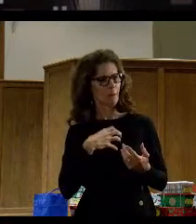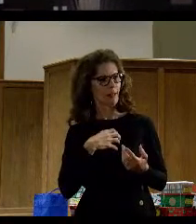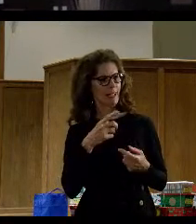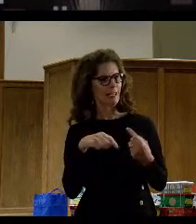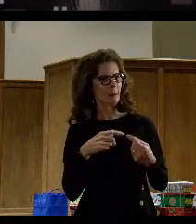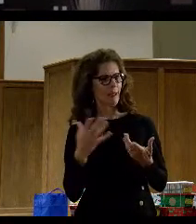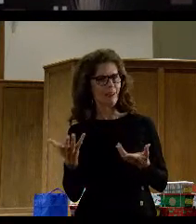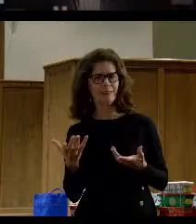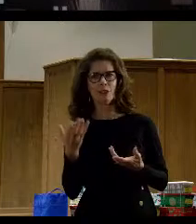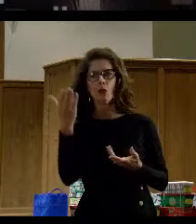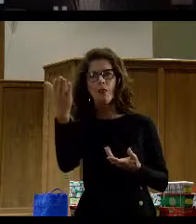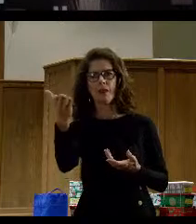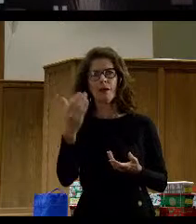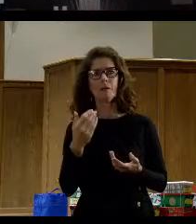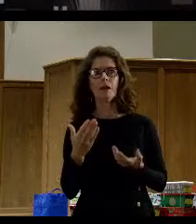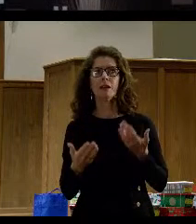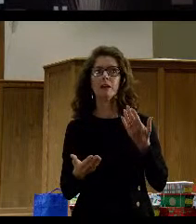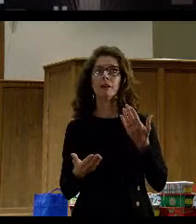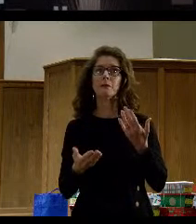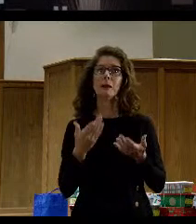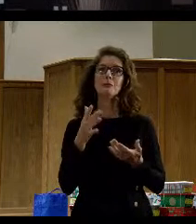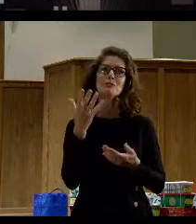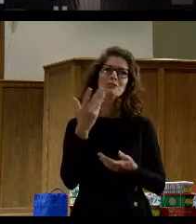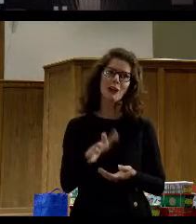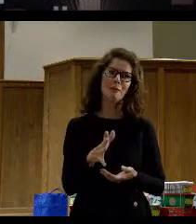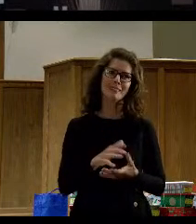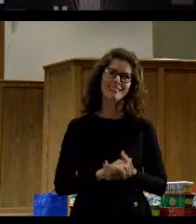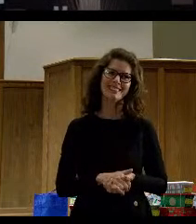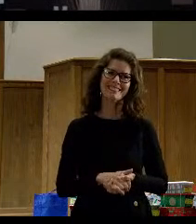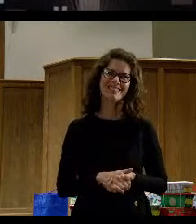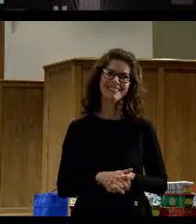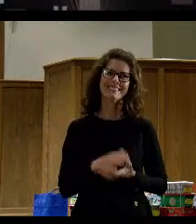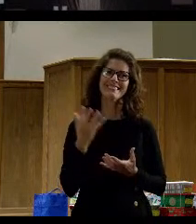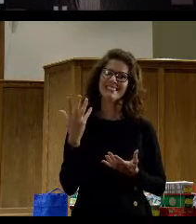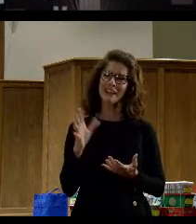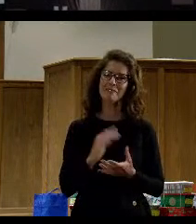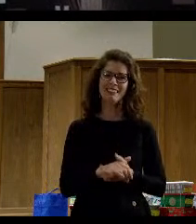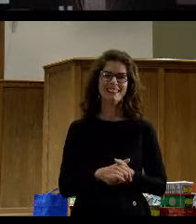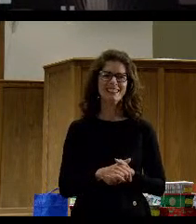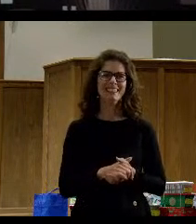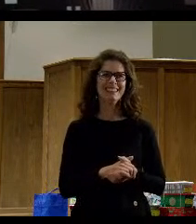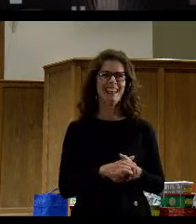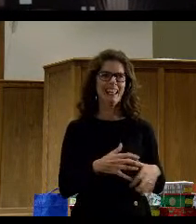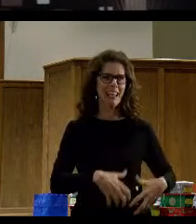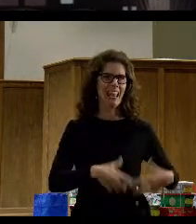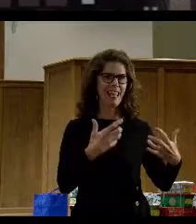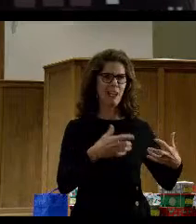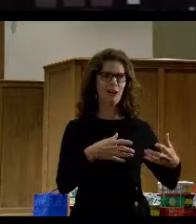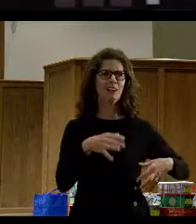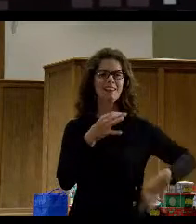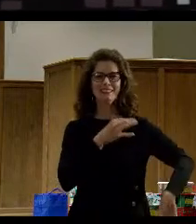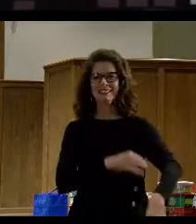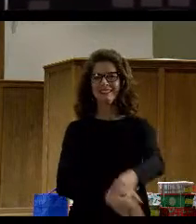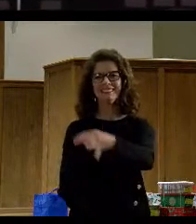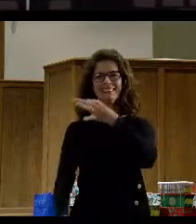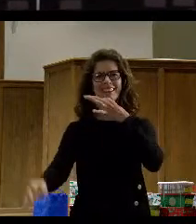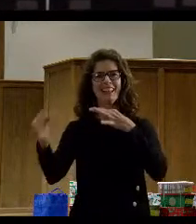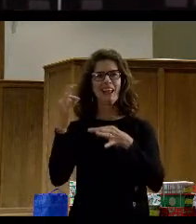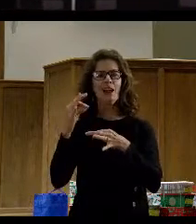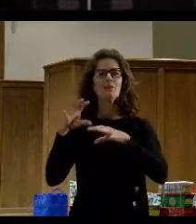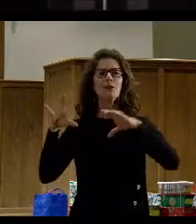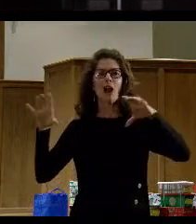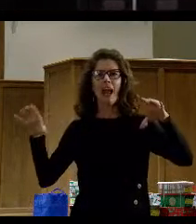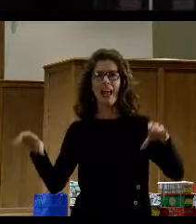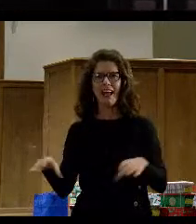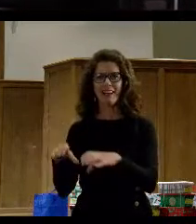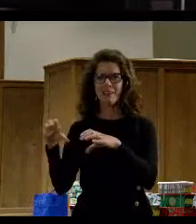them. And so maybe you should stop it for their sake. So exchange your anger for action, and